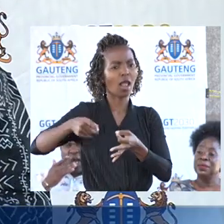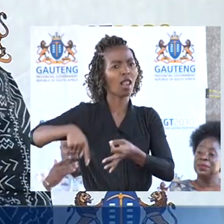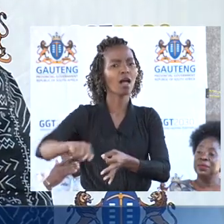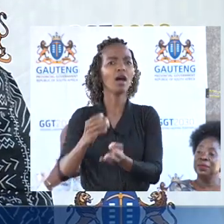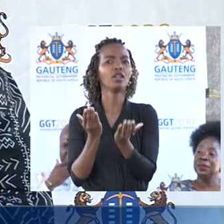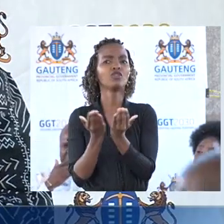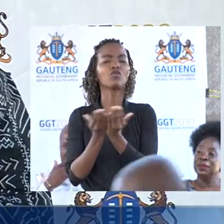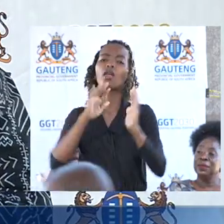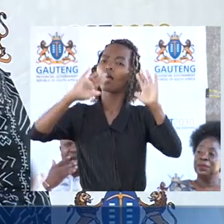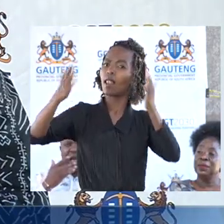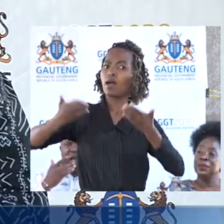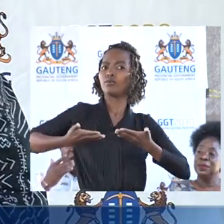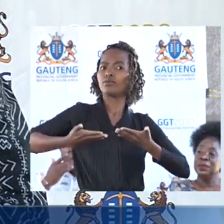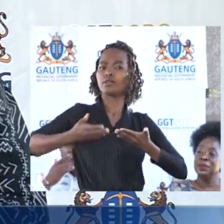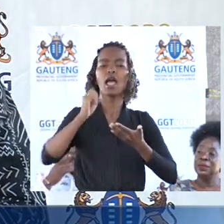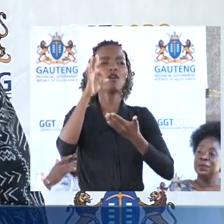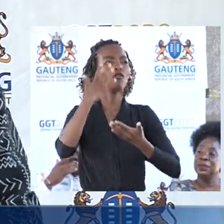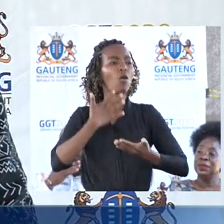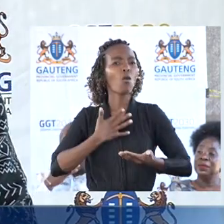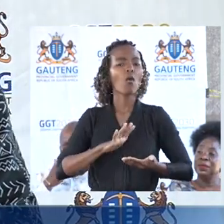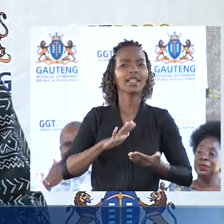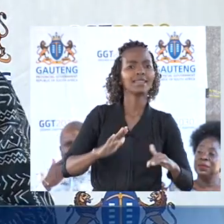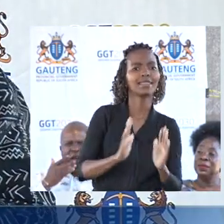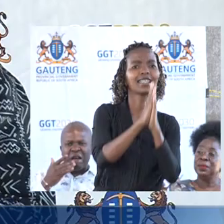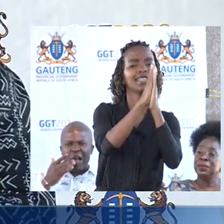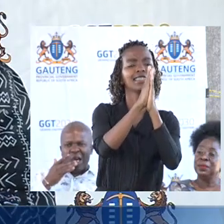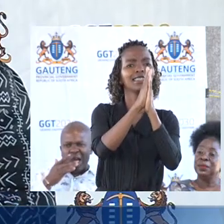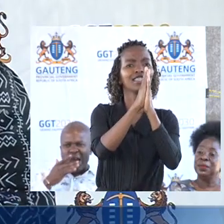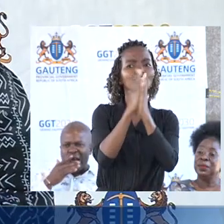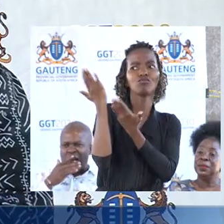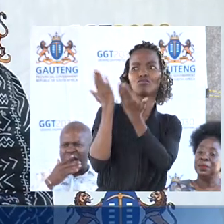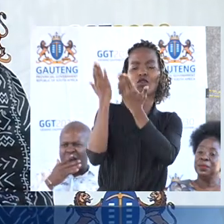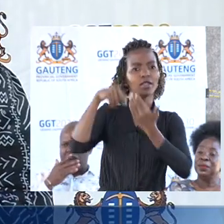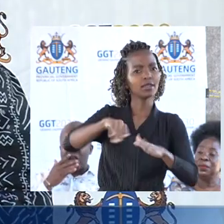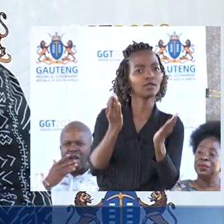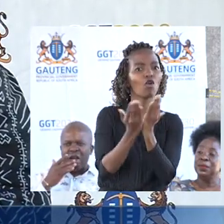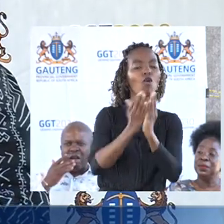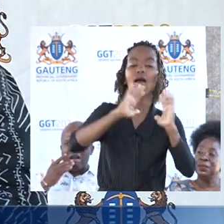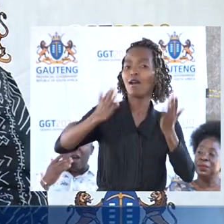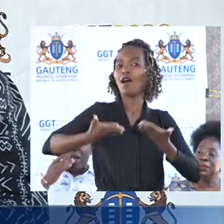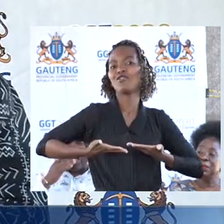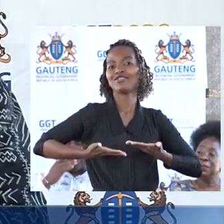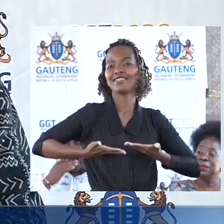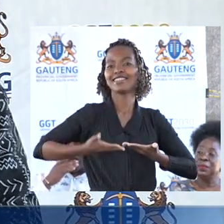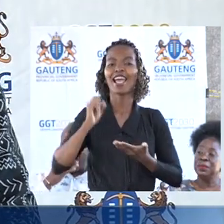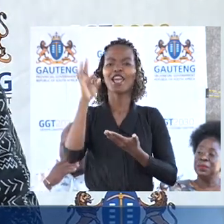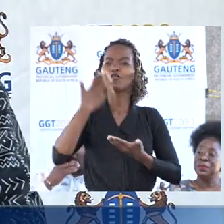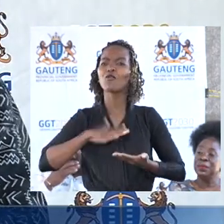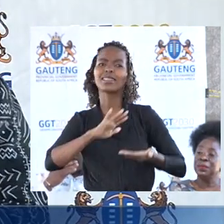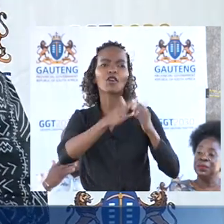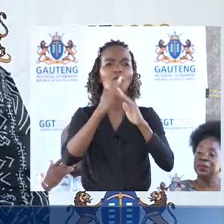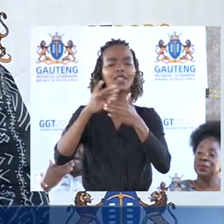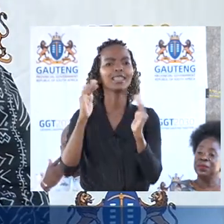school, you are allowed. If you want to have a church service in this school, you are allowed. If you have one